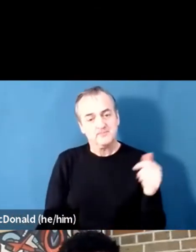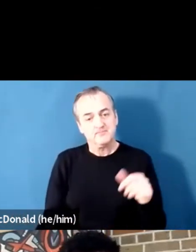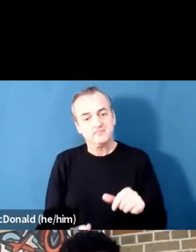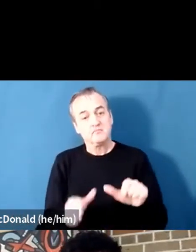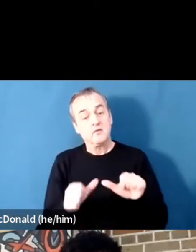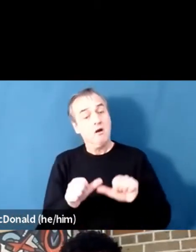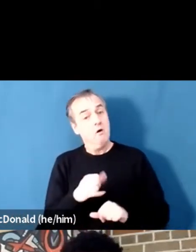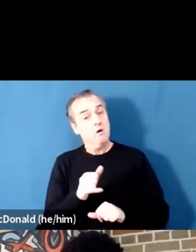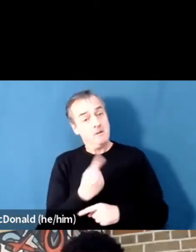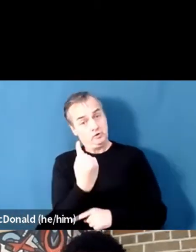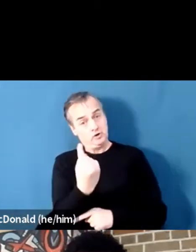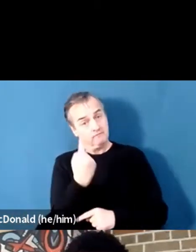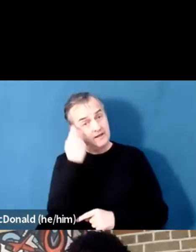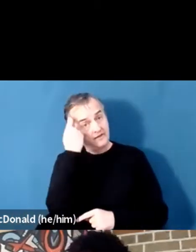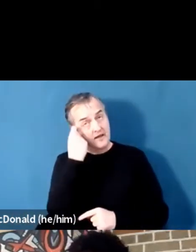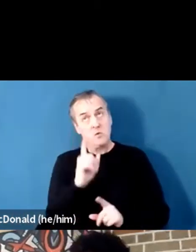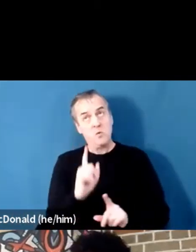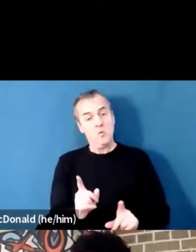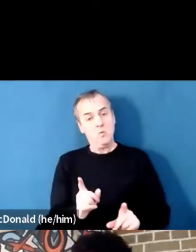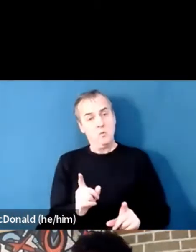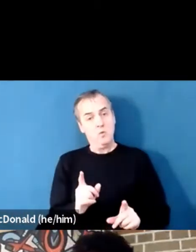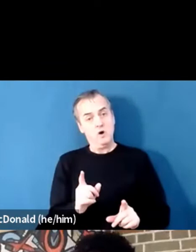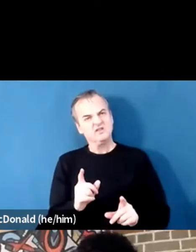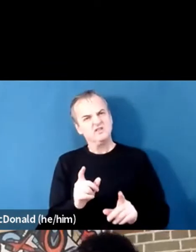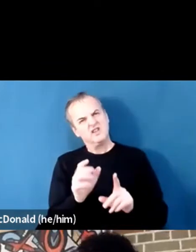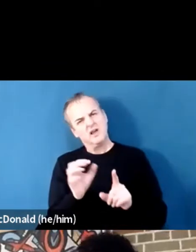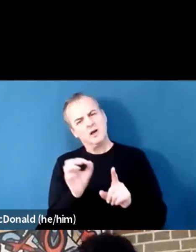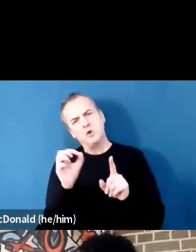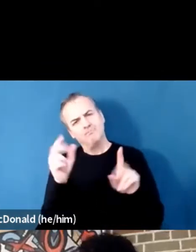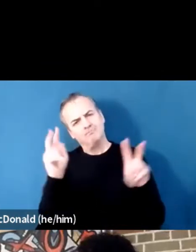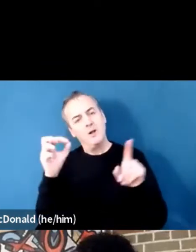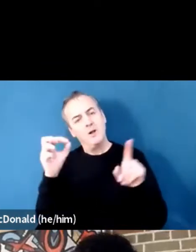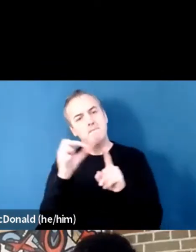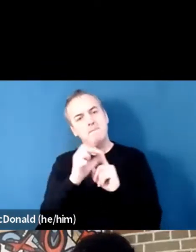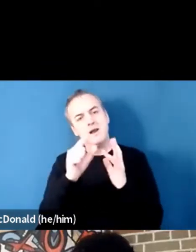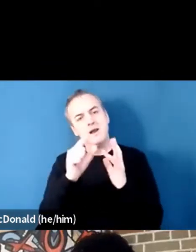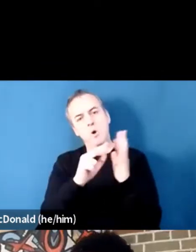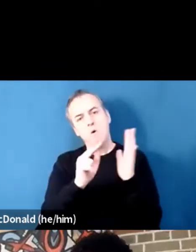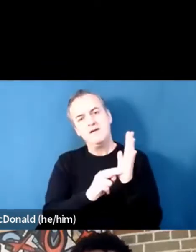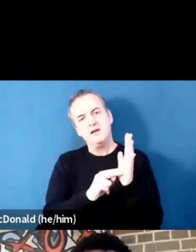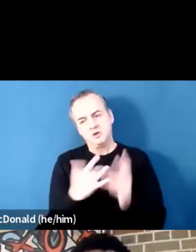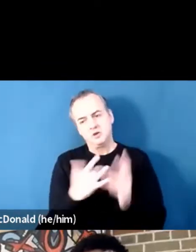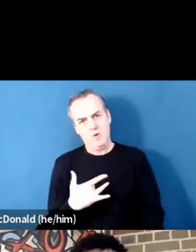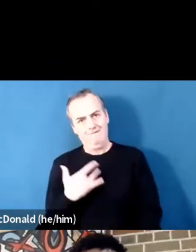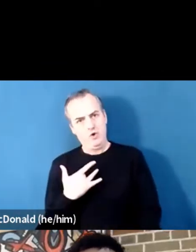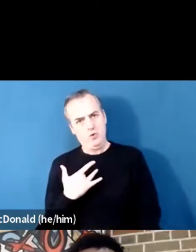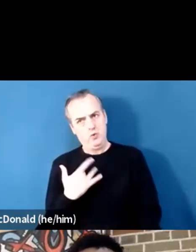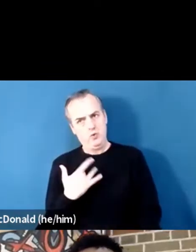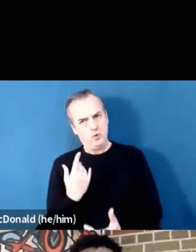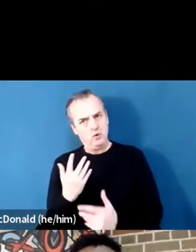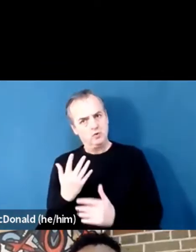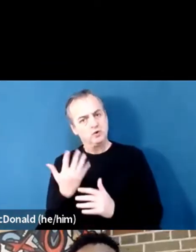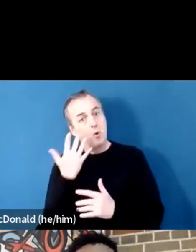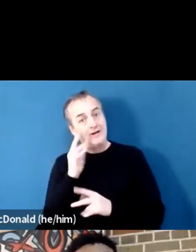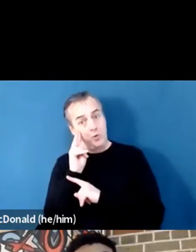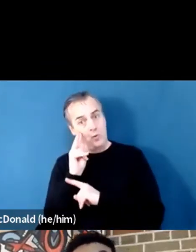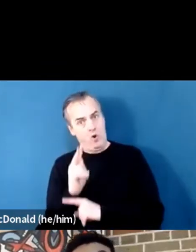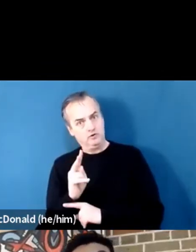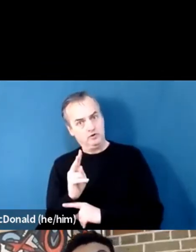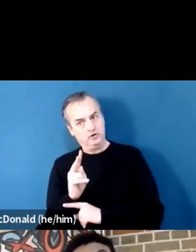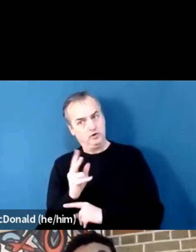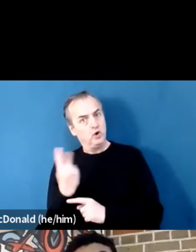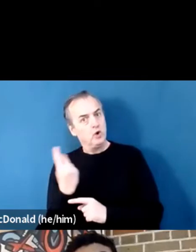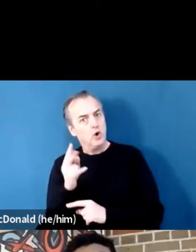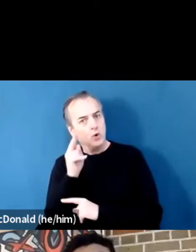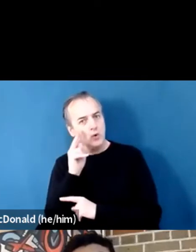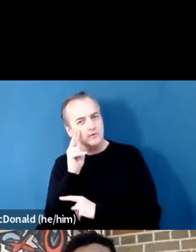You might want to think about the POV of the piece. What's our way in, and whose eyes are we seeing